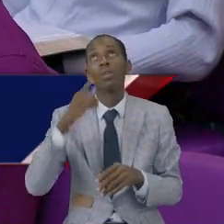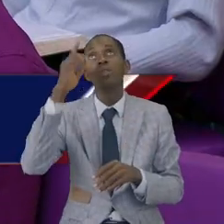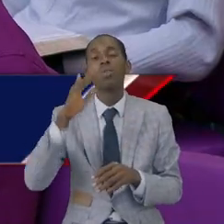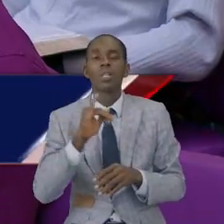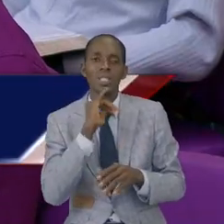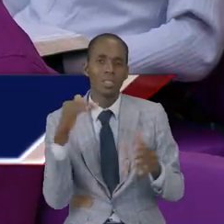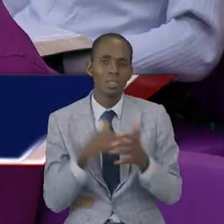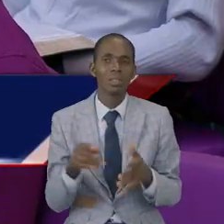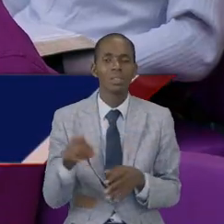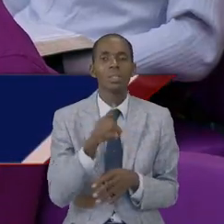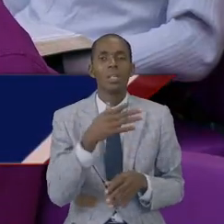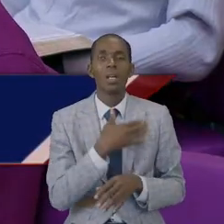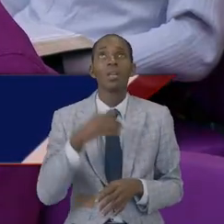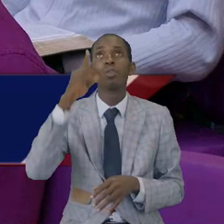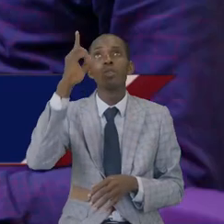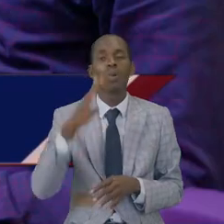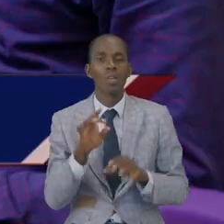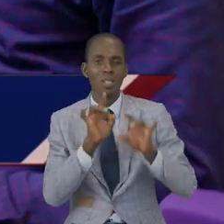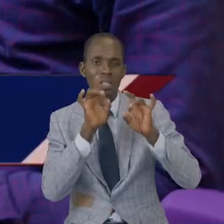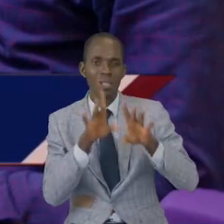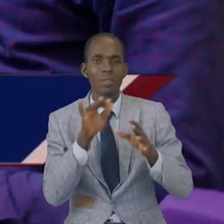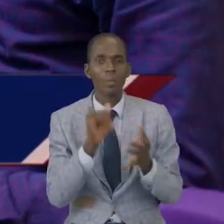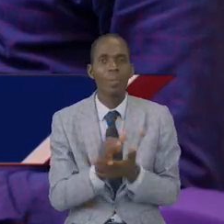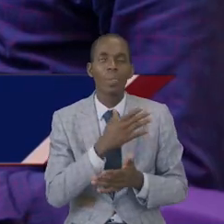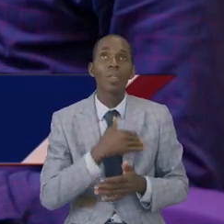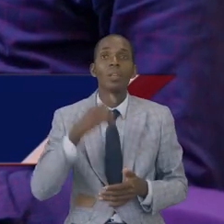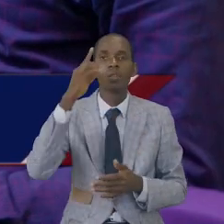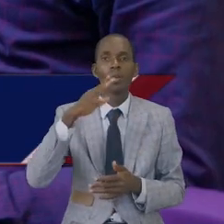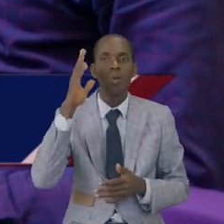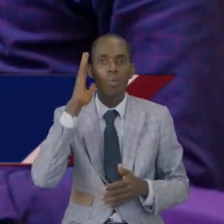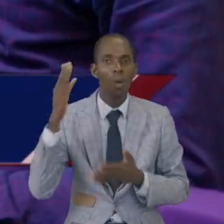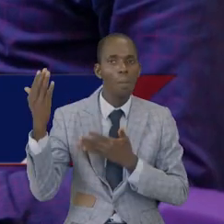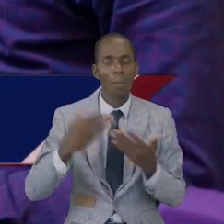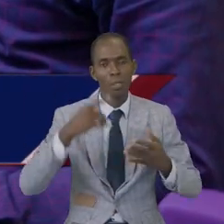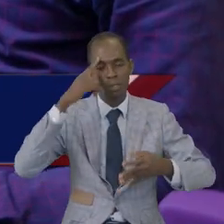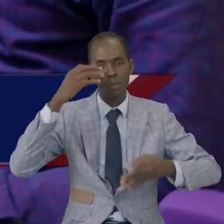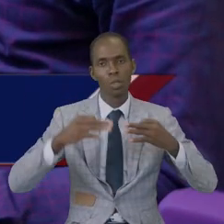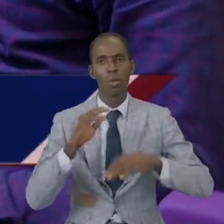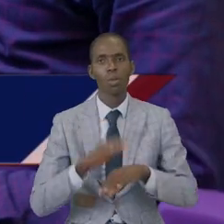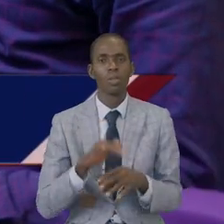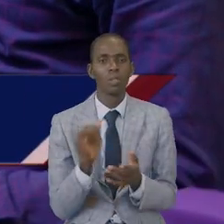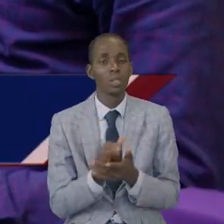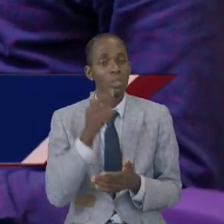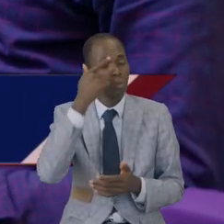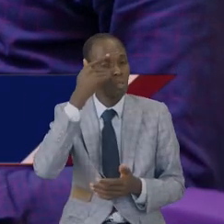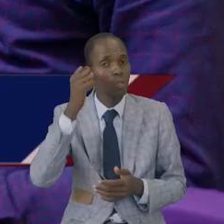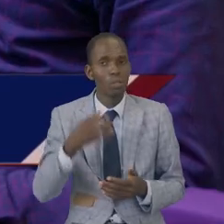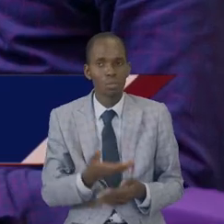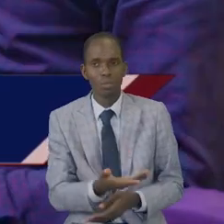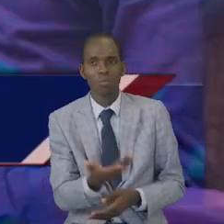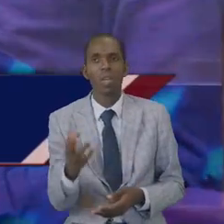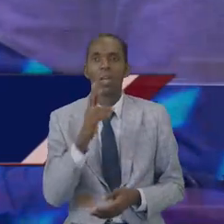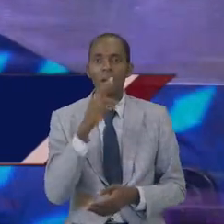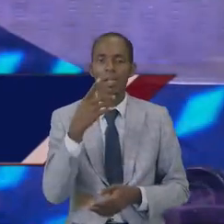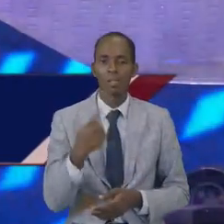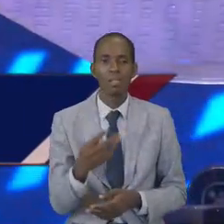and God hates that, and God is going to bring judgment on that, because these are the